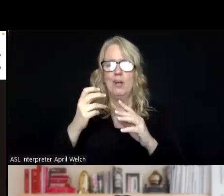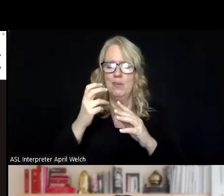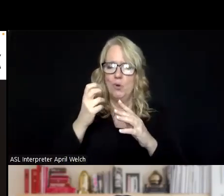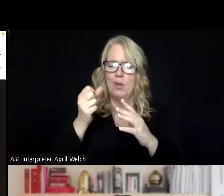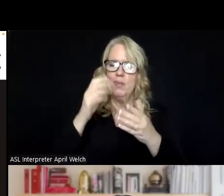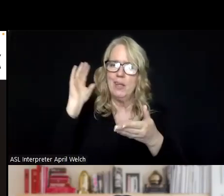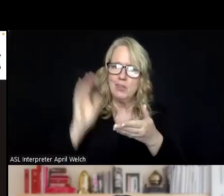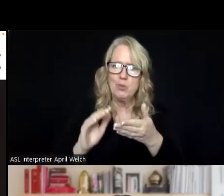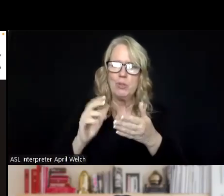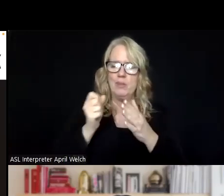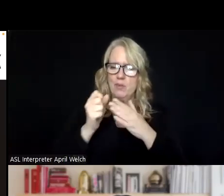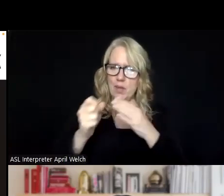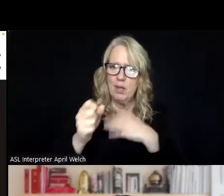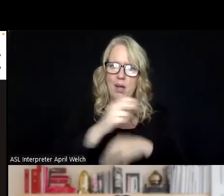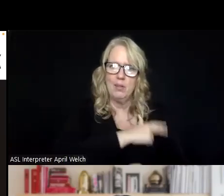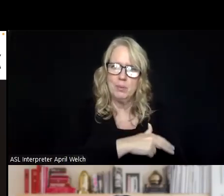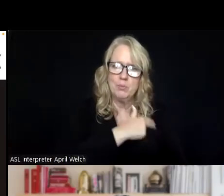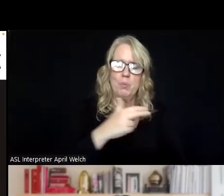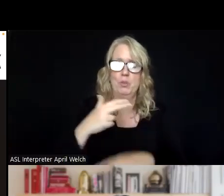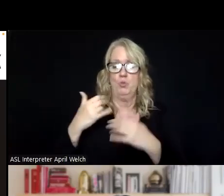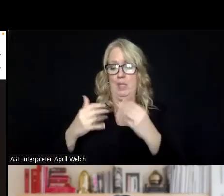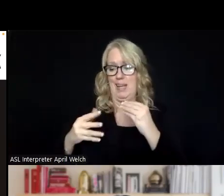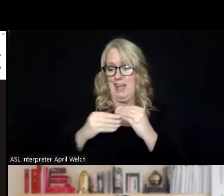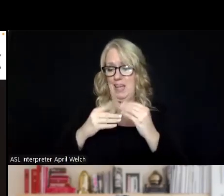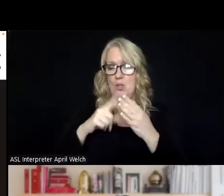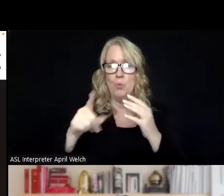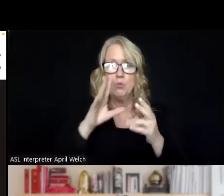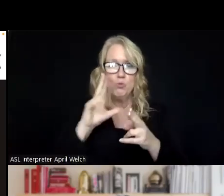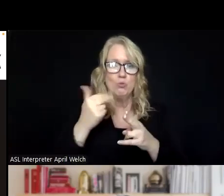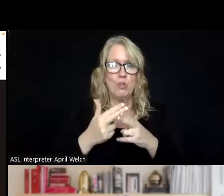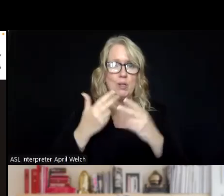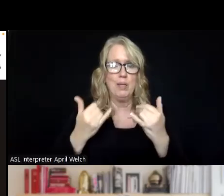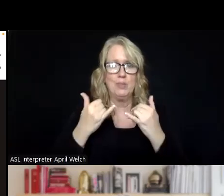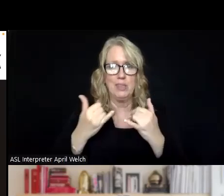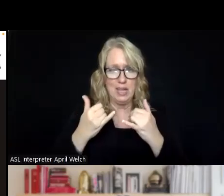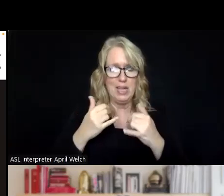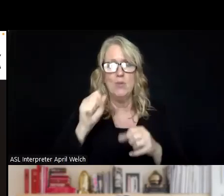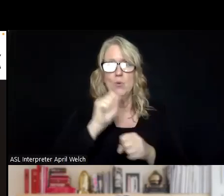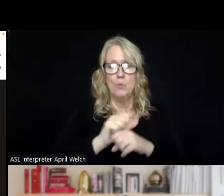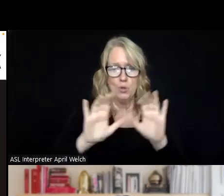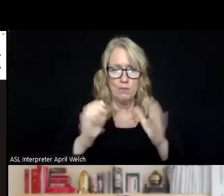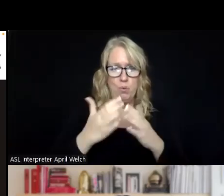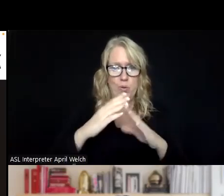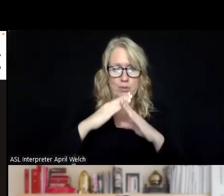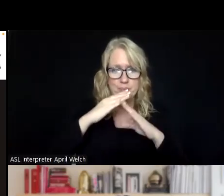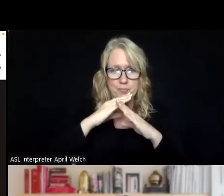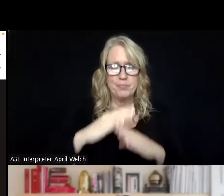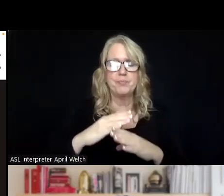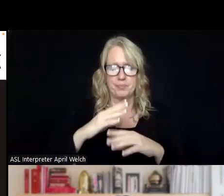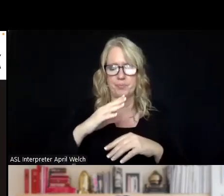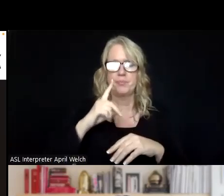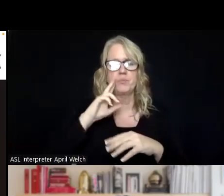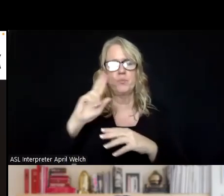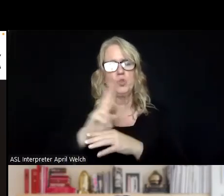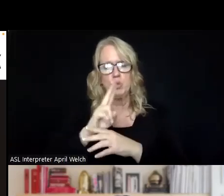right? But on the heels of what we're talking about, what you guys were talking about today, workforce prevention, it's also used for